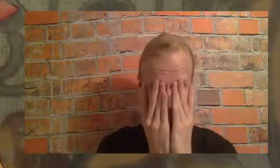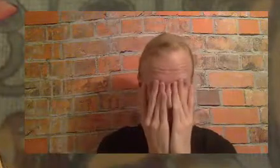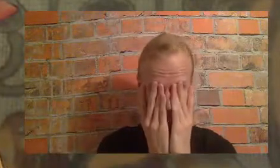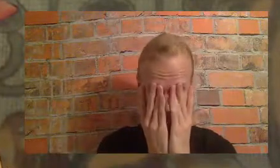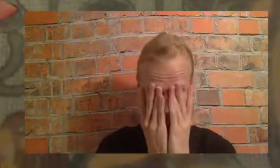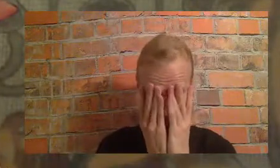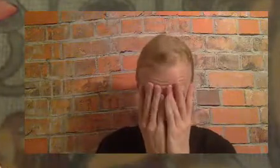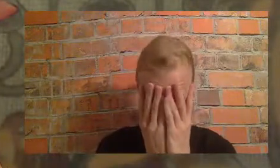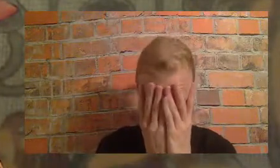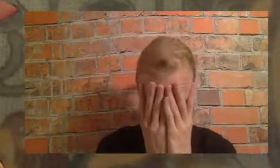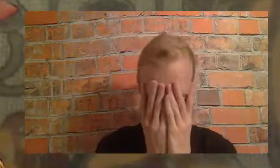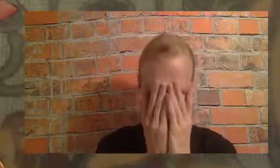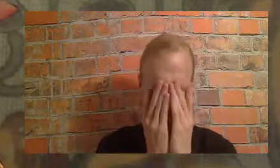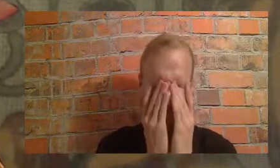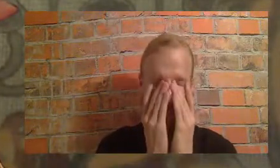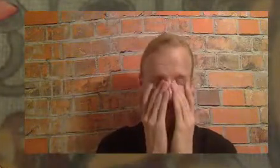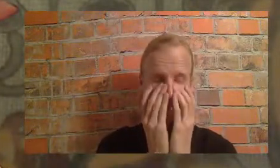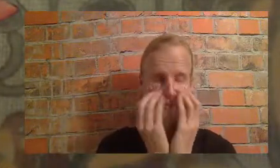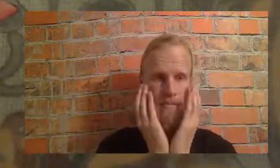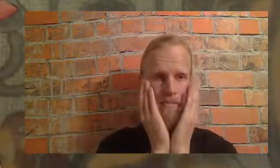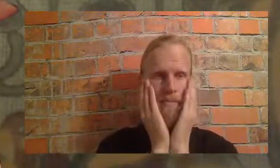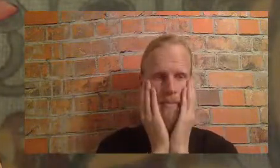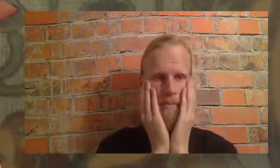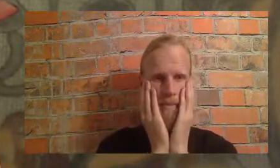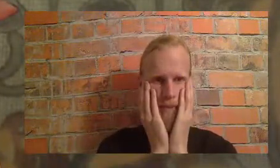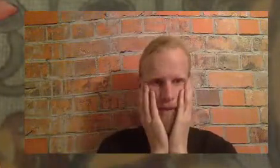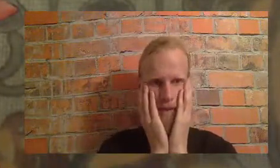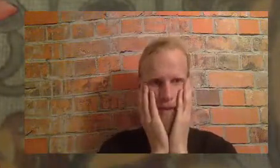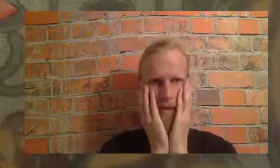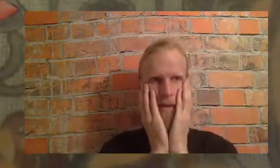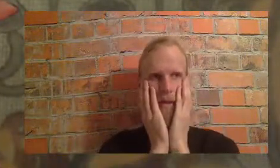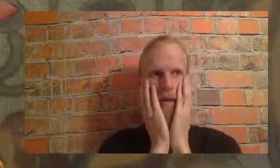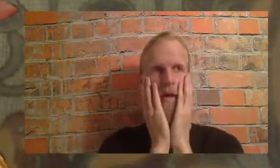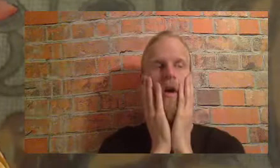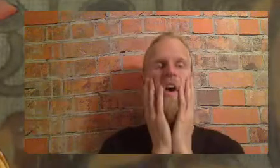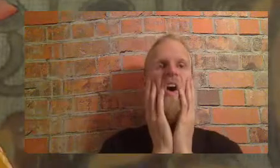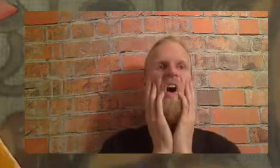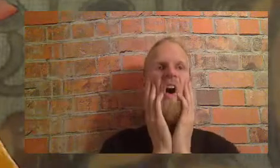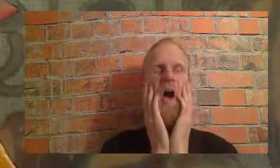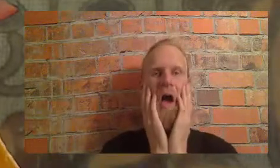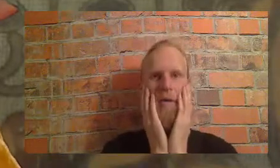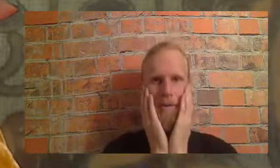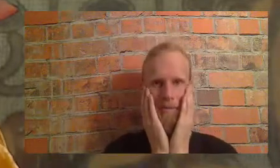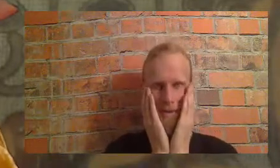even though there's a part of me that says, and then say what that part of you is saying.